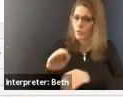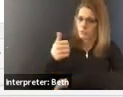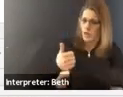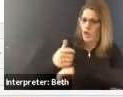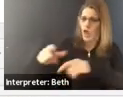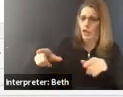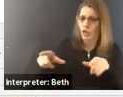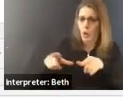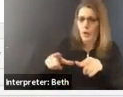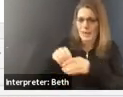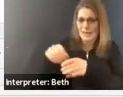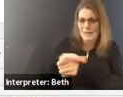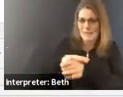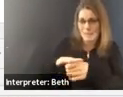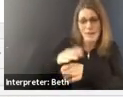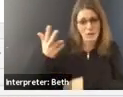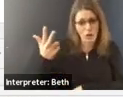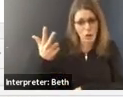was very important.